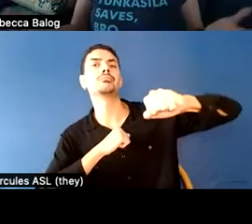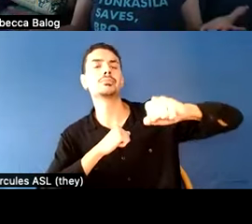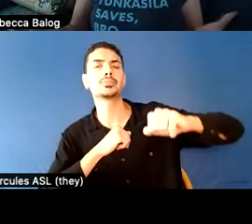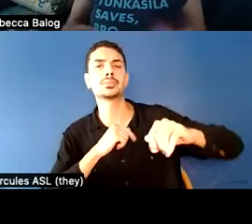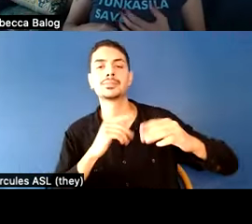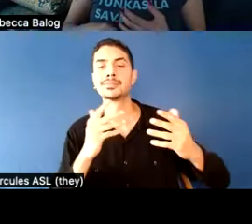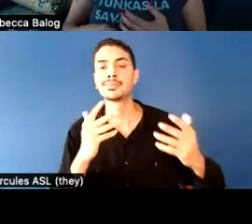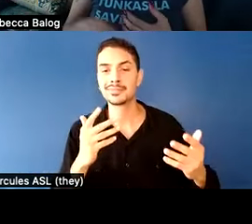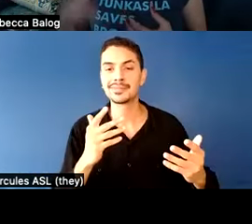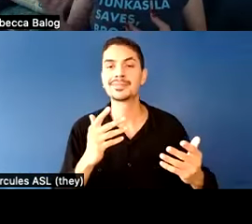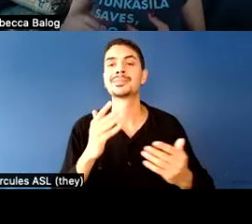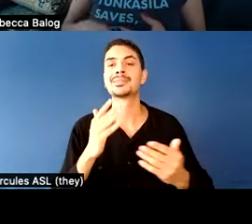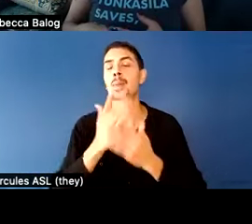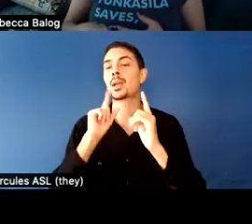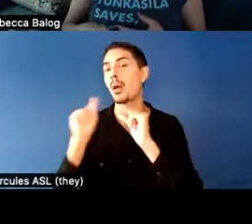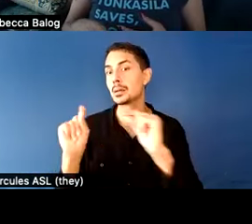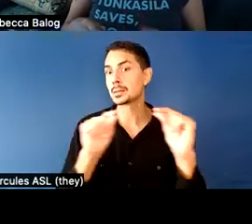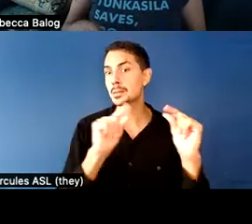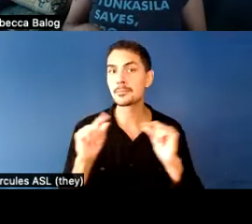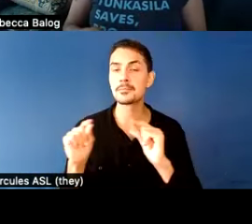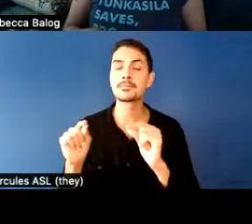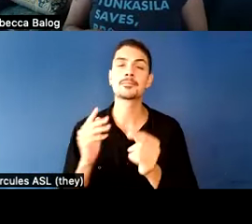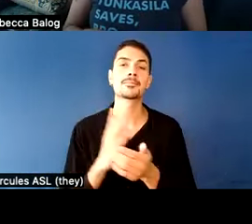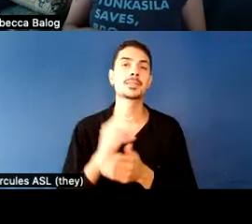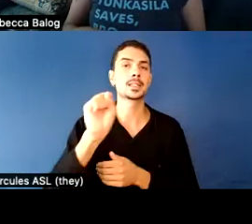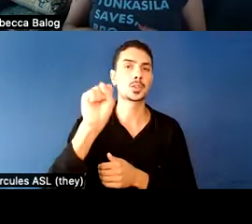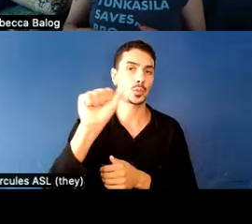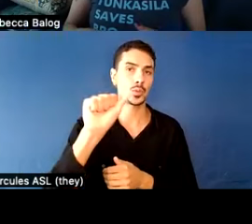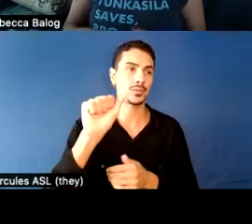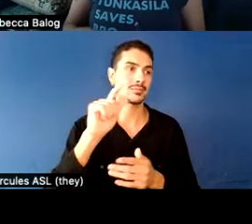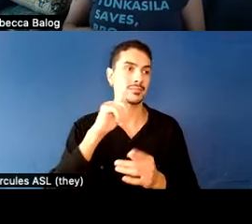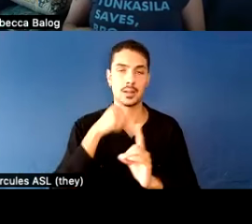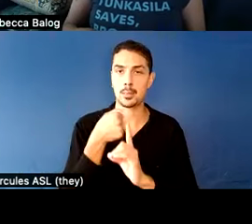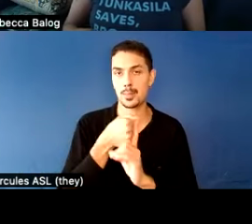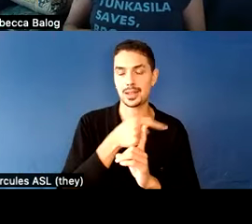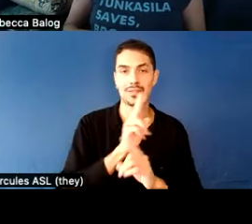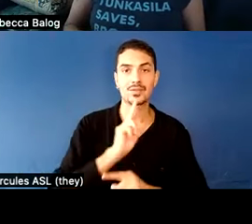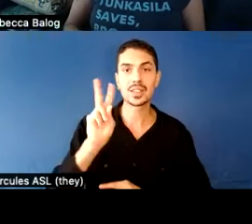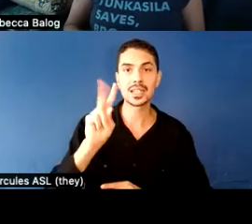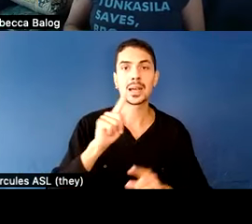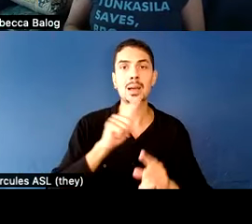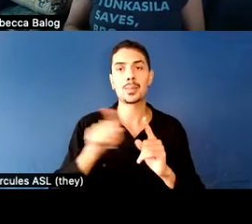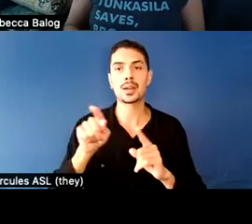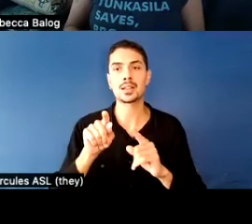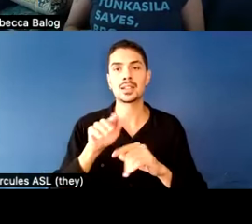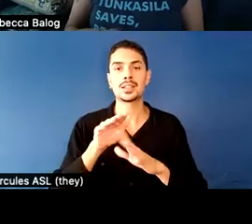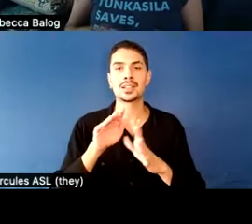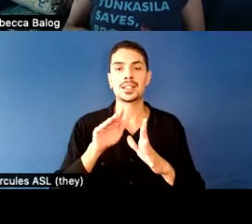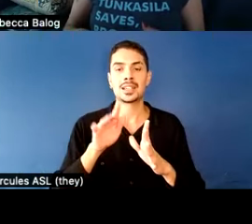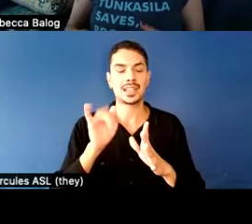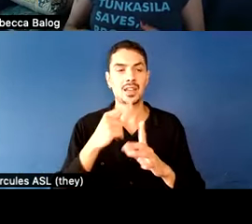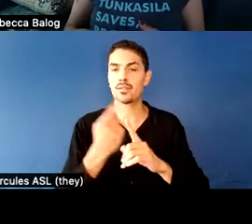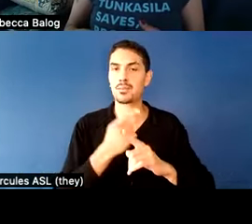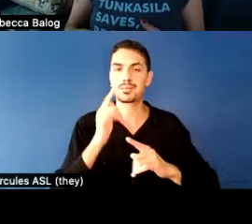Linda's module, that sexual assault does not only impact the victim, it's as far reaching to the